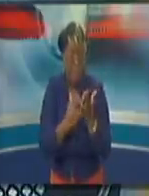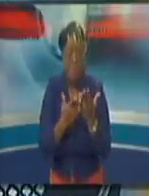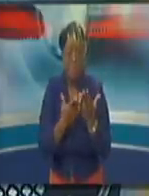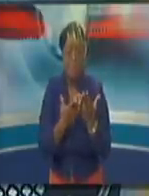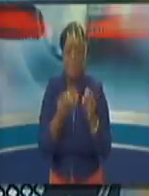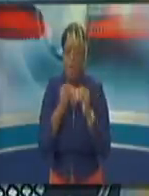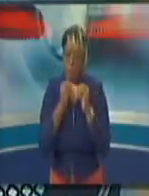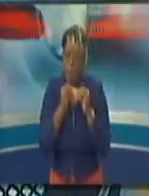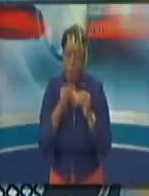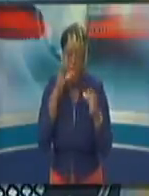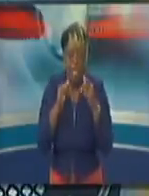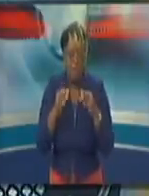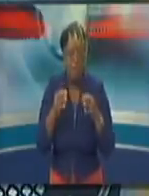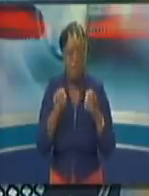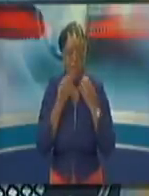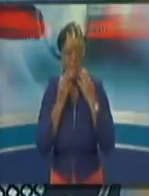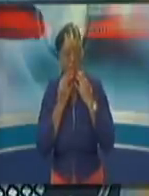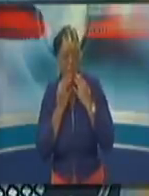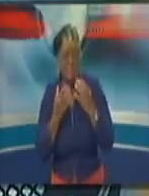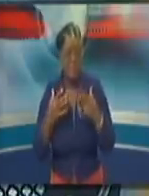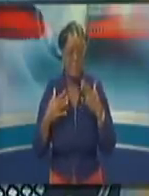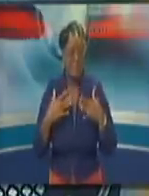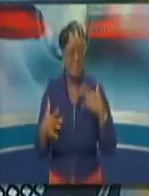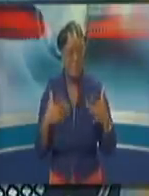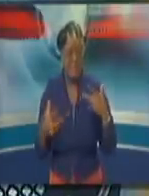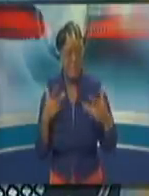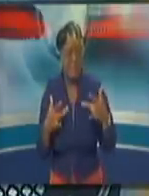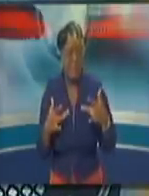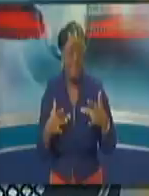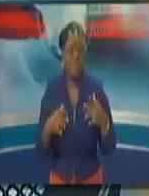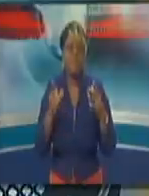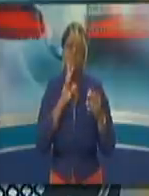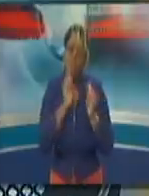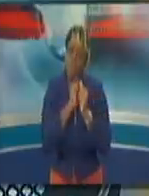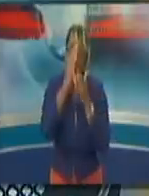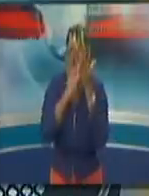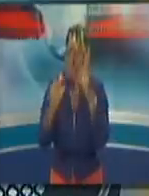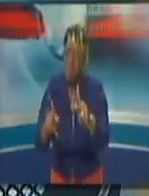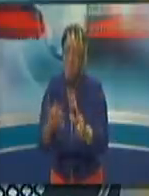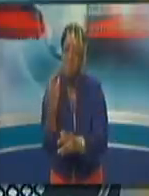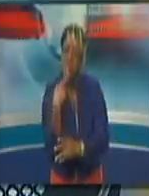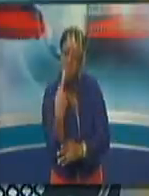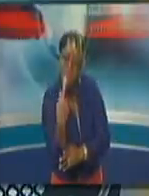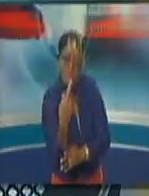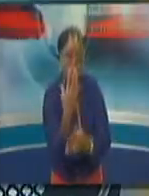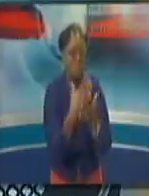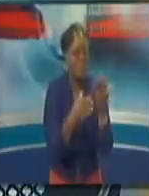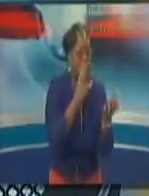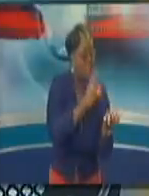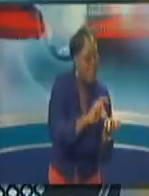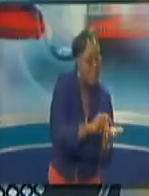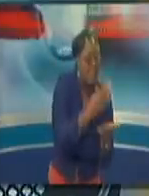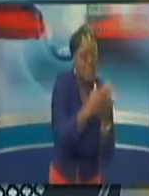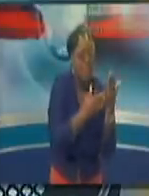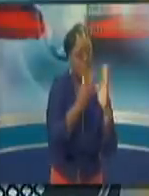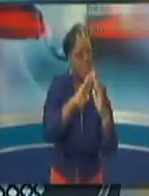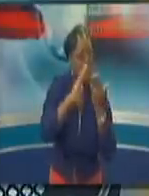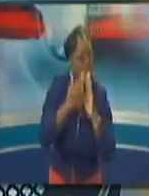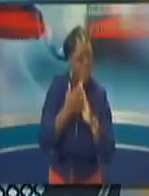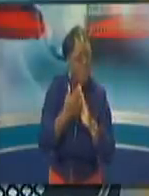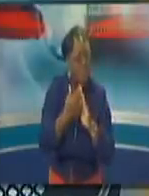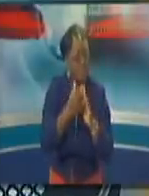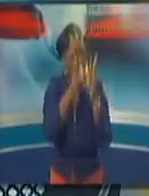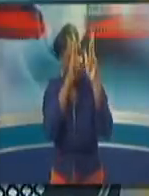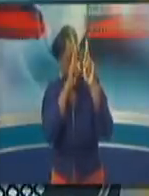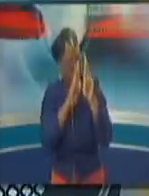feel overwhelmed, please talk to a friend or a healthcare worker or a counselor or somebody in your community who you respect and look up